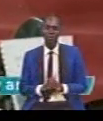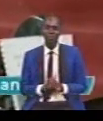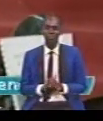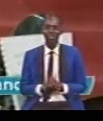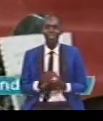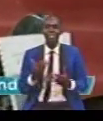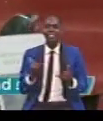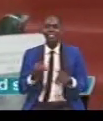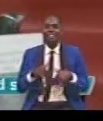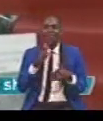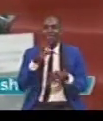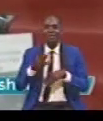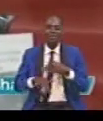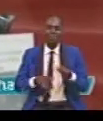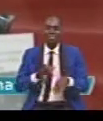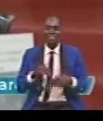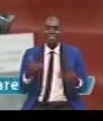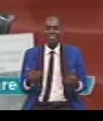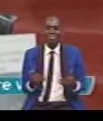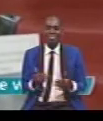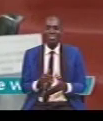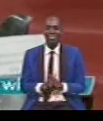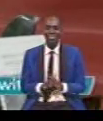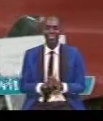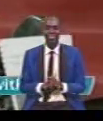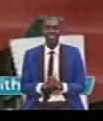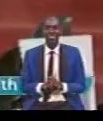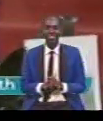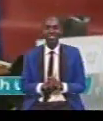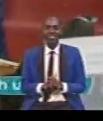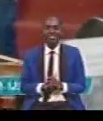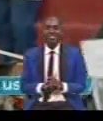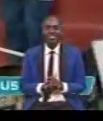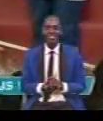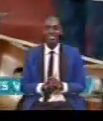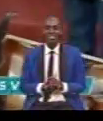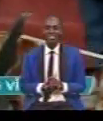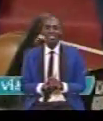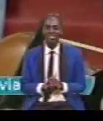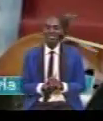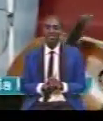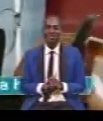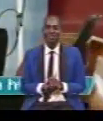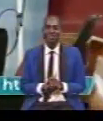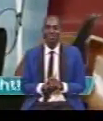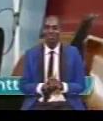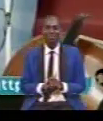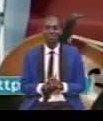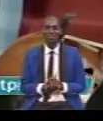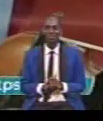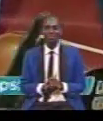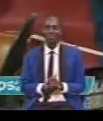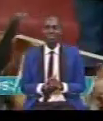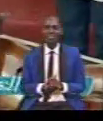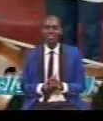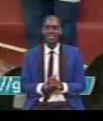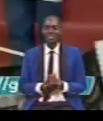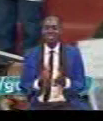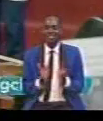Now, how are you walking after the miracle? Walk. March and let us see. Just march. Praise the